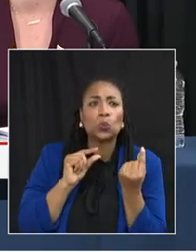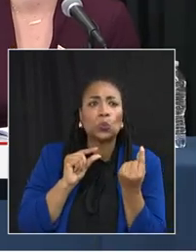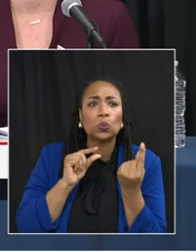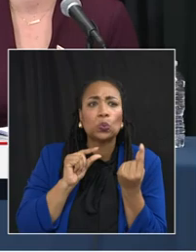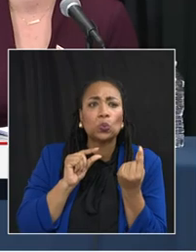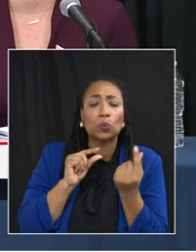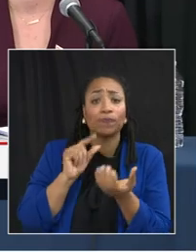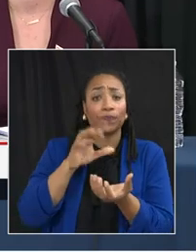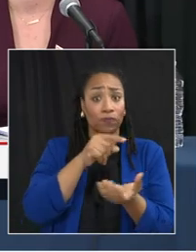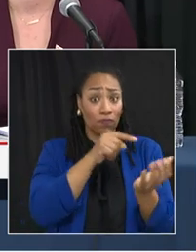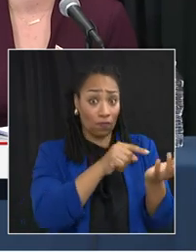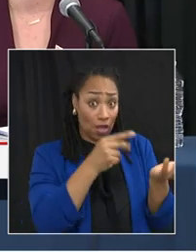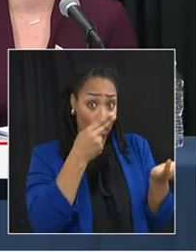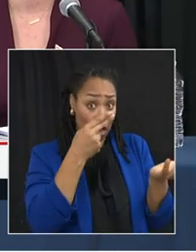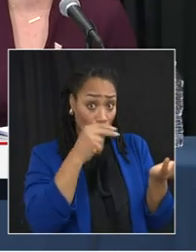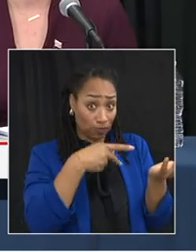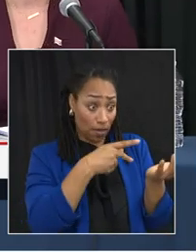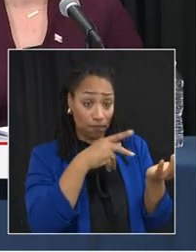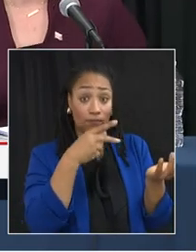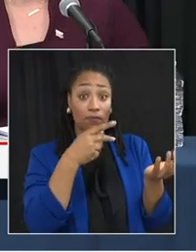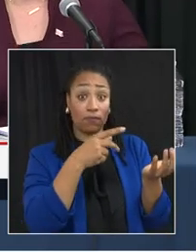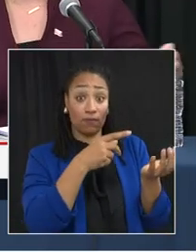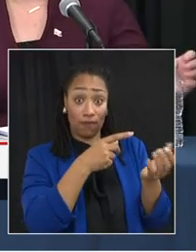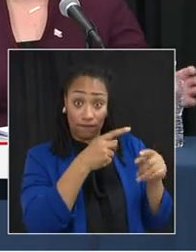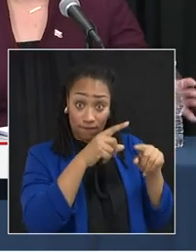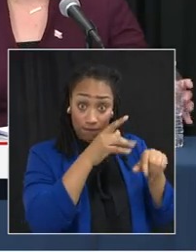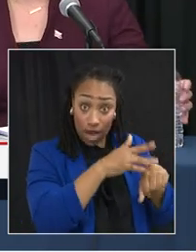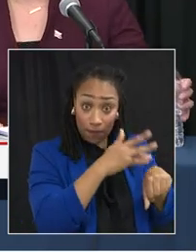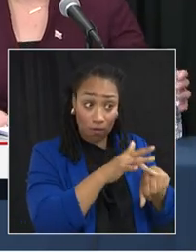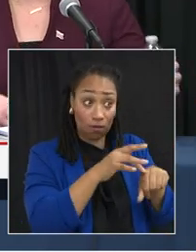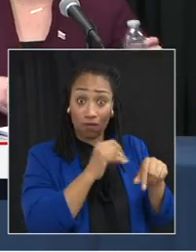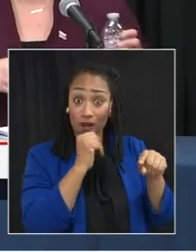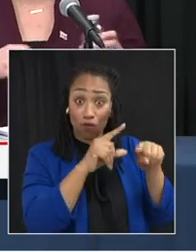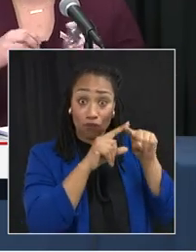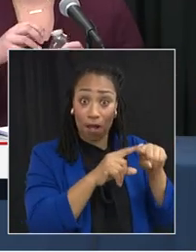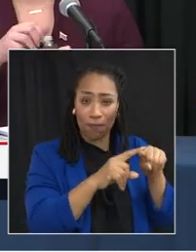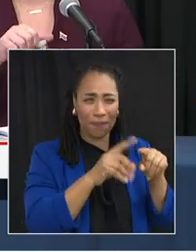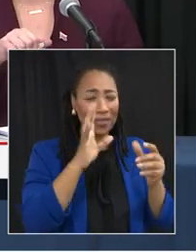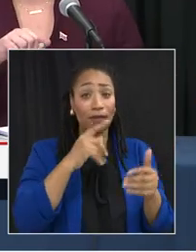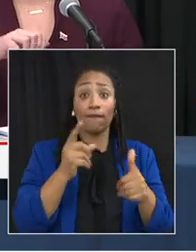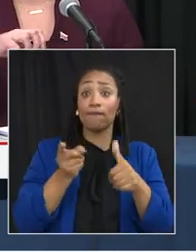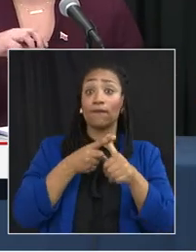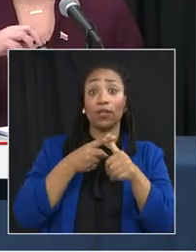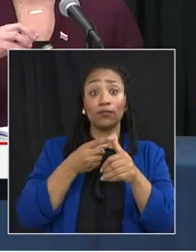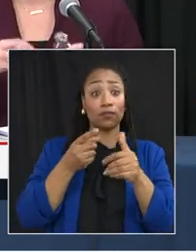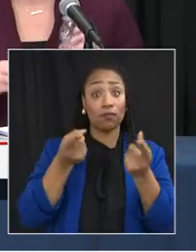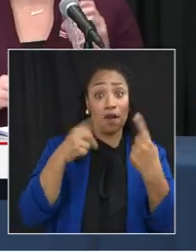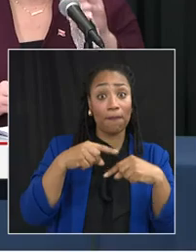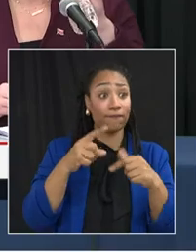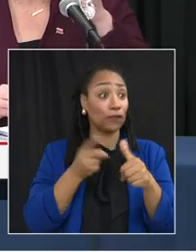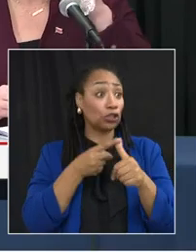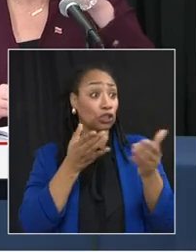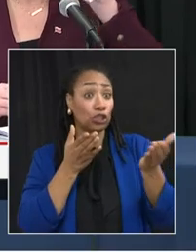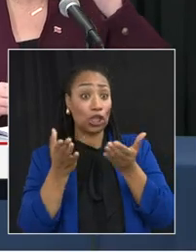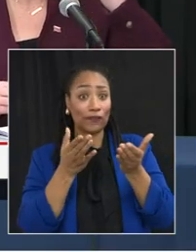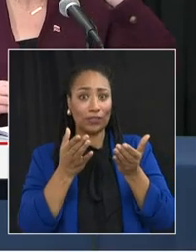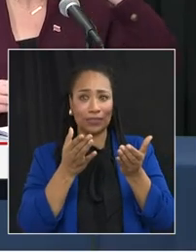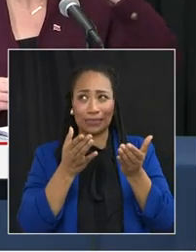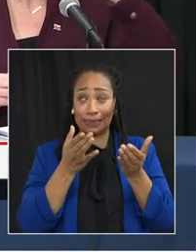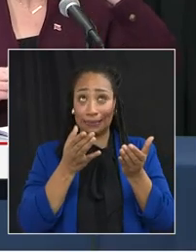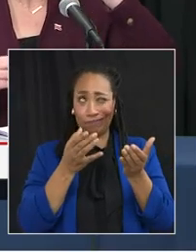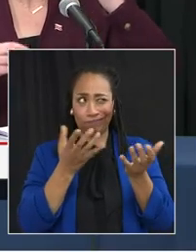going to be available. First come, first serve didn't work. So the lottery approach allows us